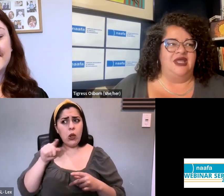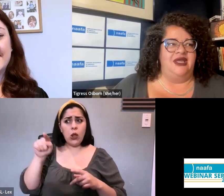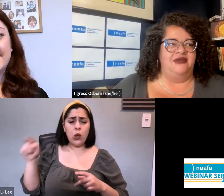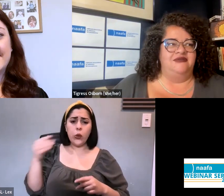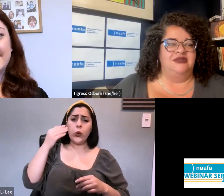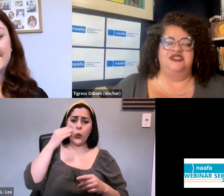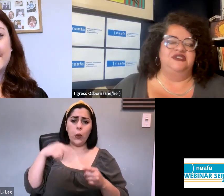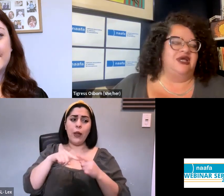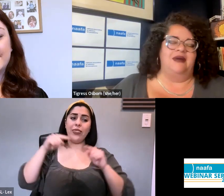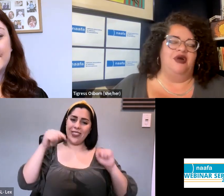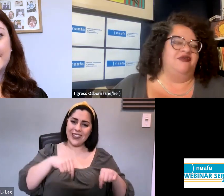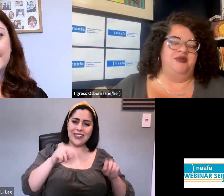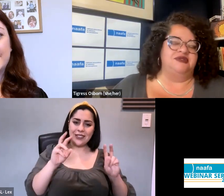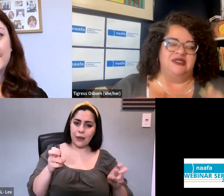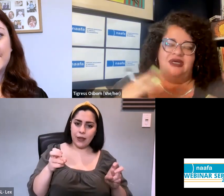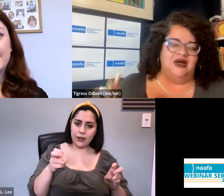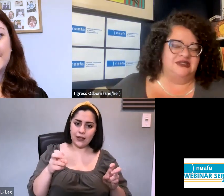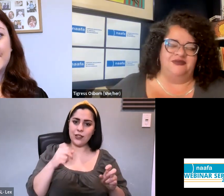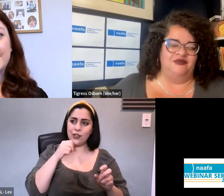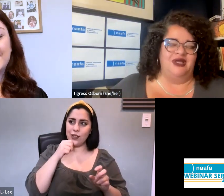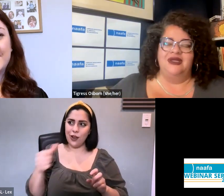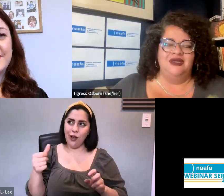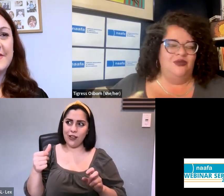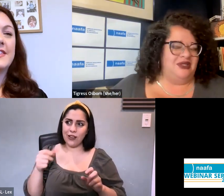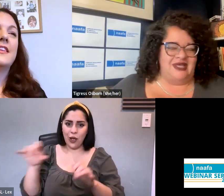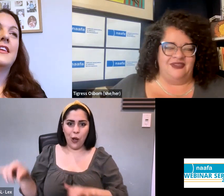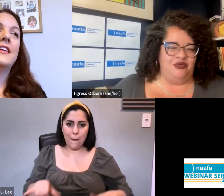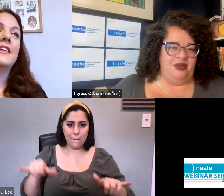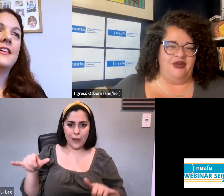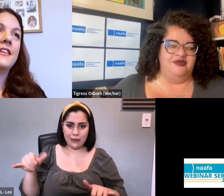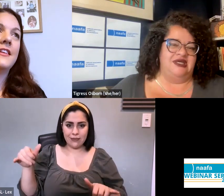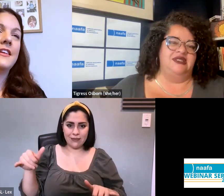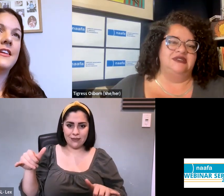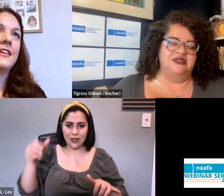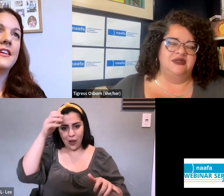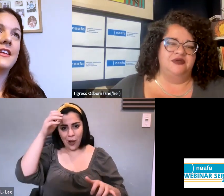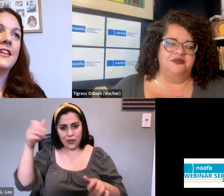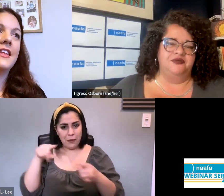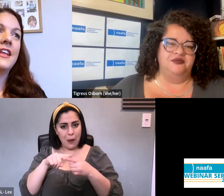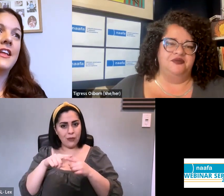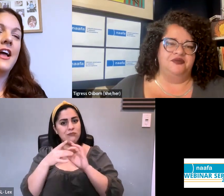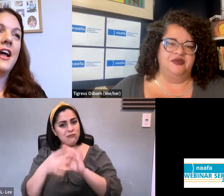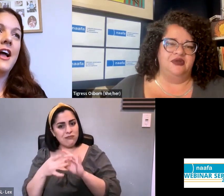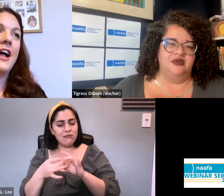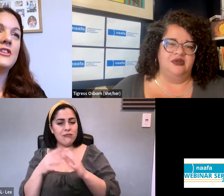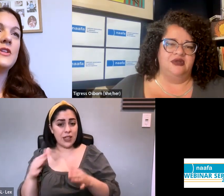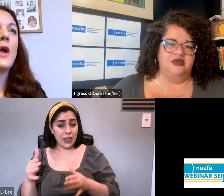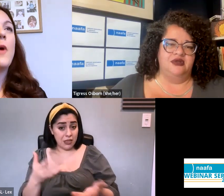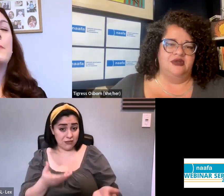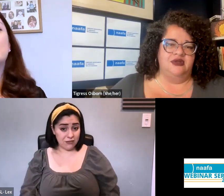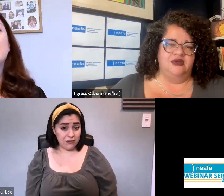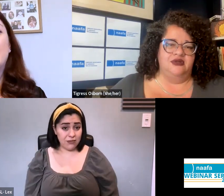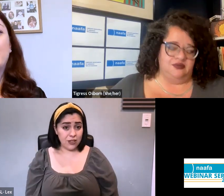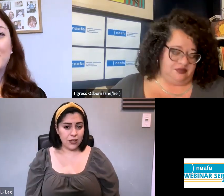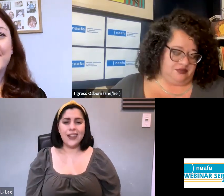subject that's just not part of people's concept of what death and preparing for death is? I